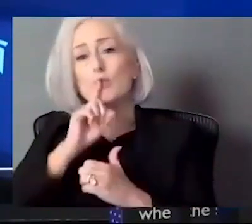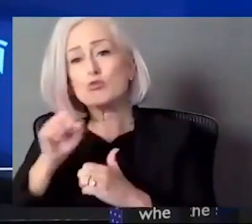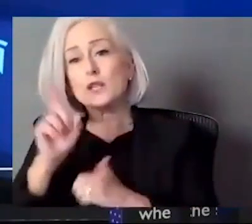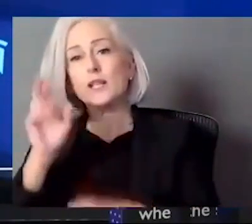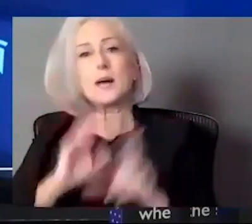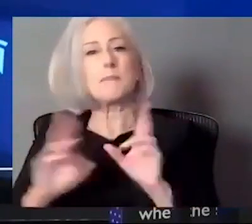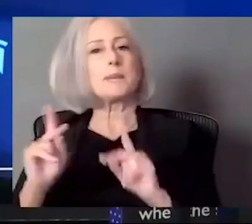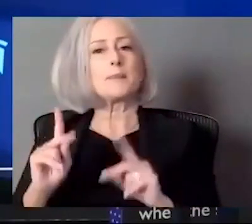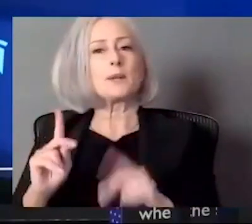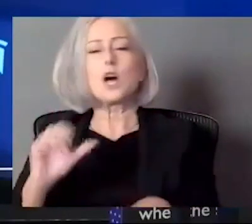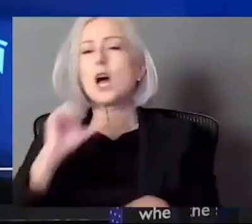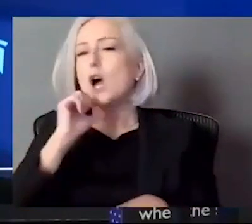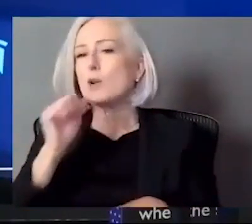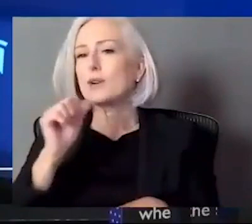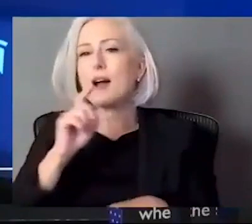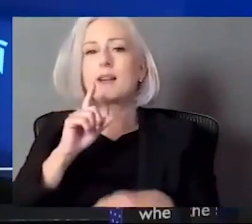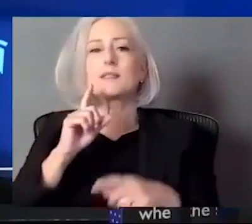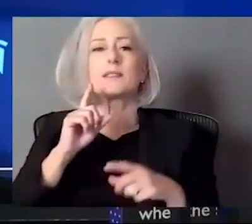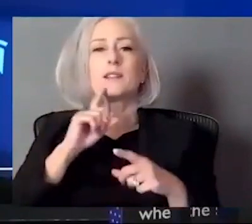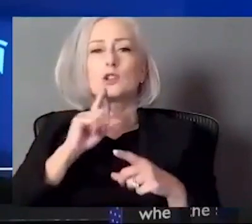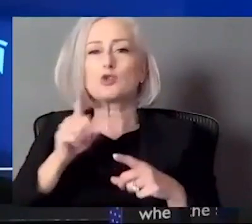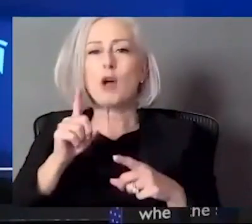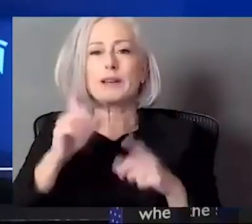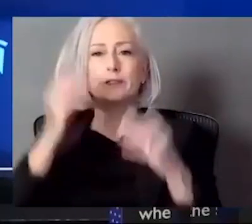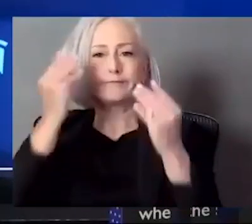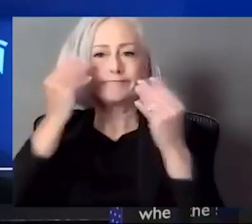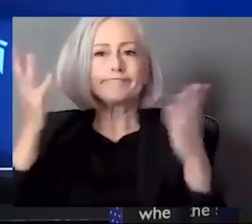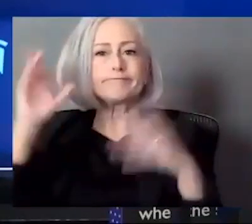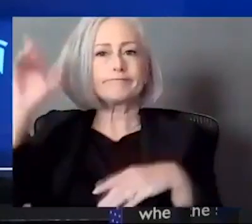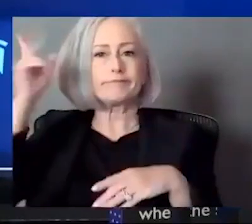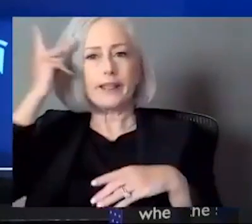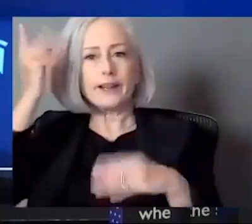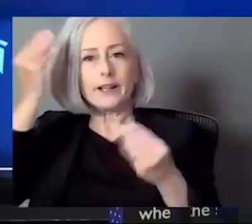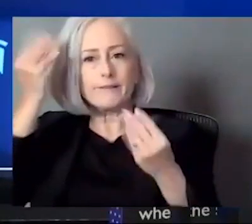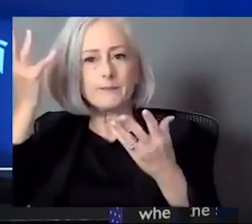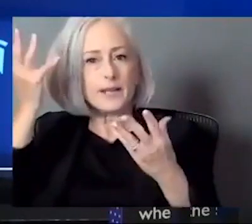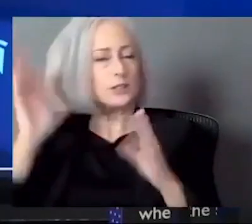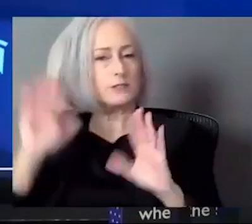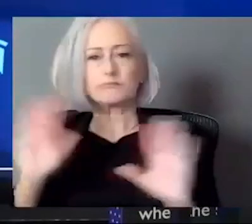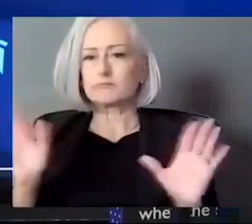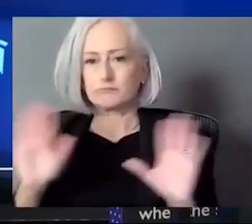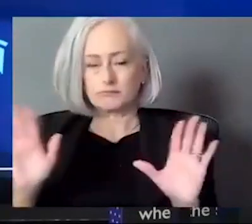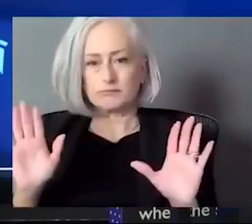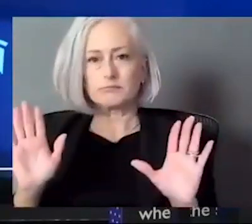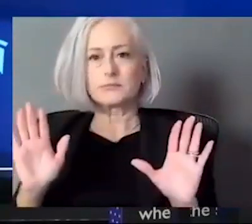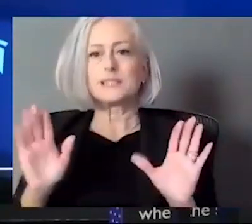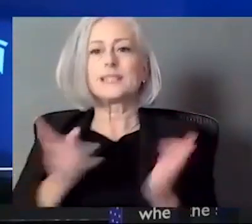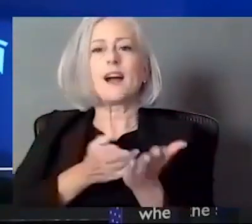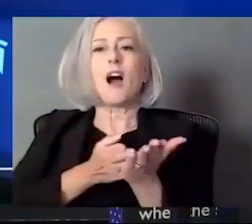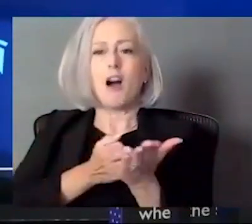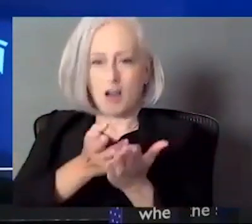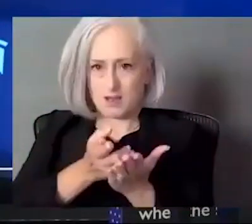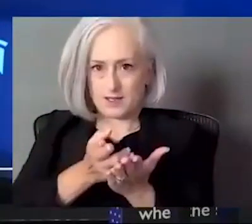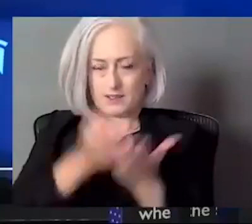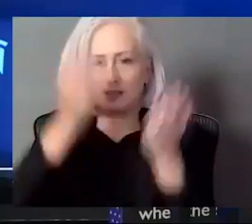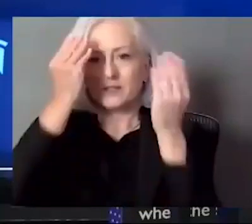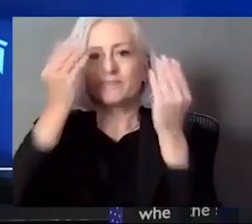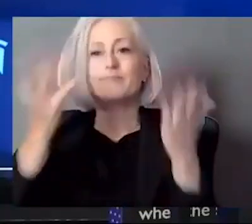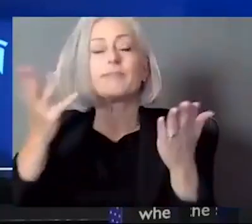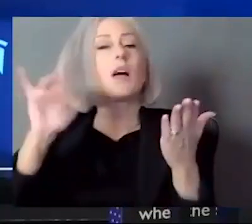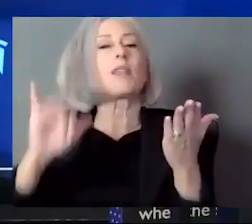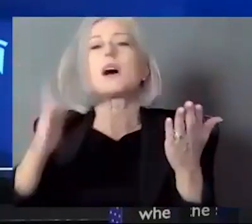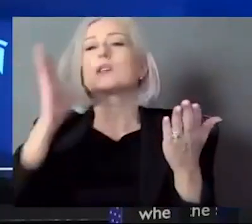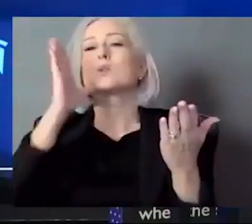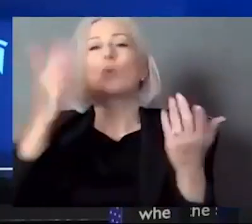a political agenda. We call that just trying to be honest. And that's how we'll do it, just so we have